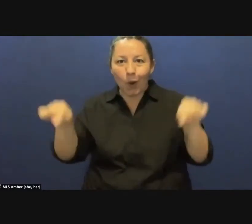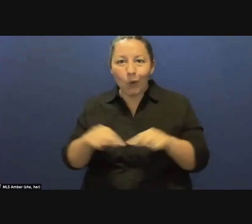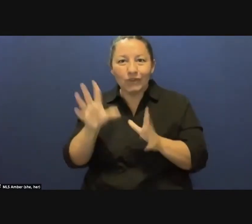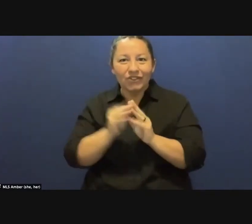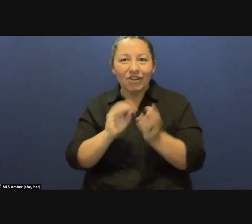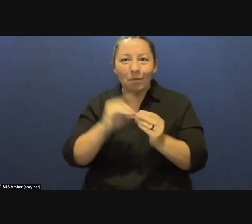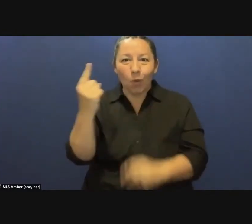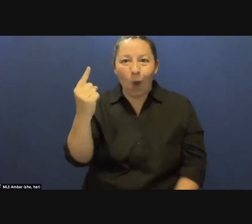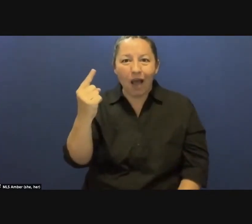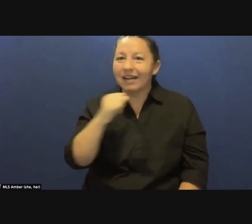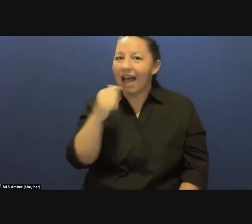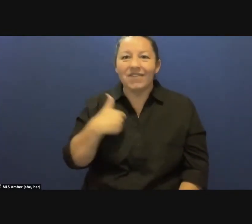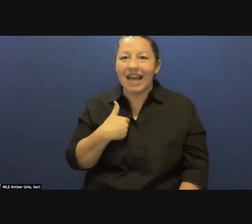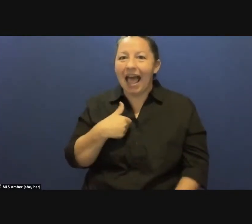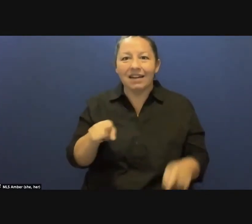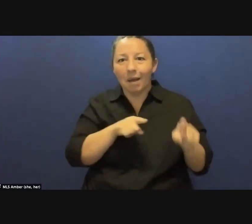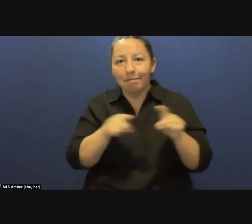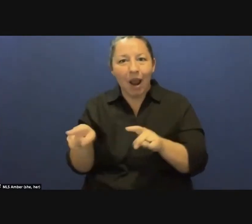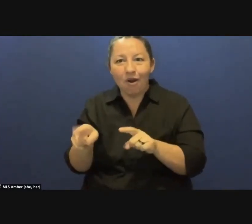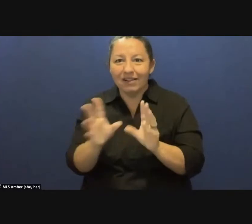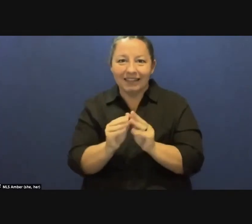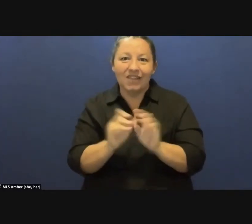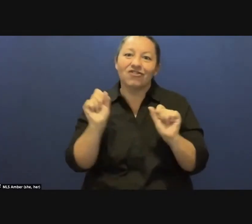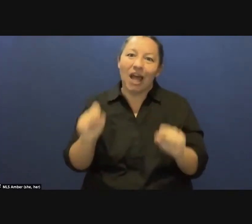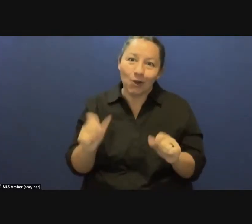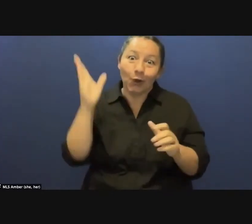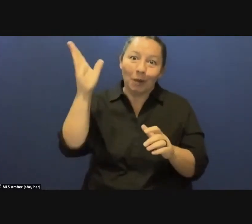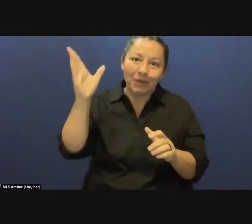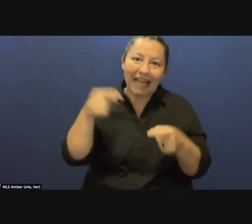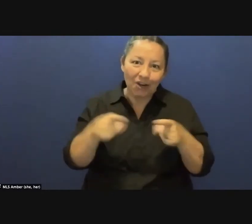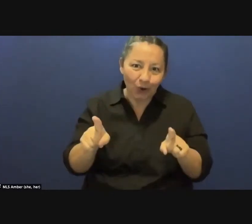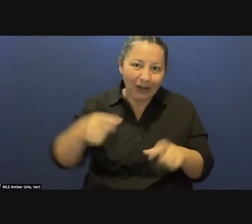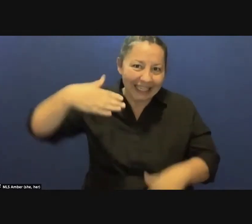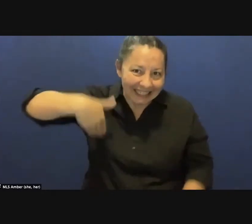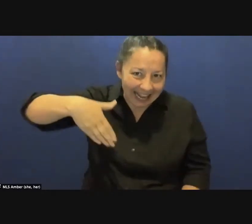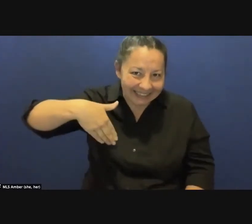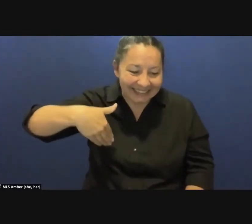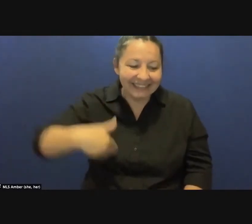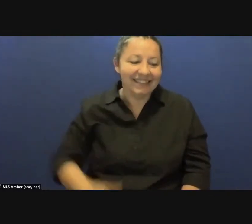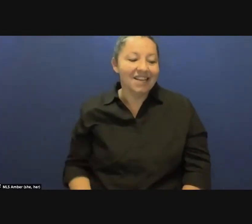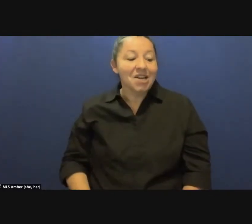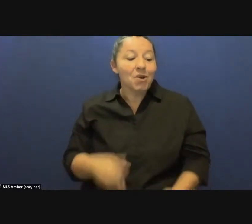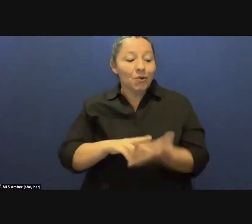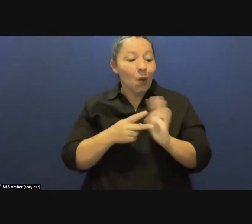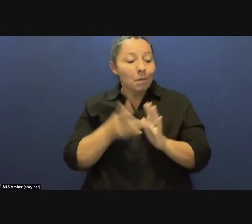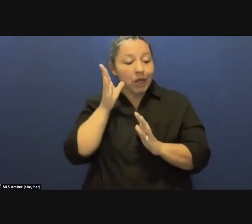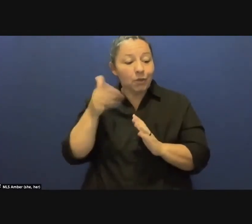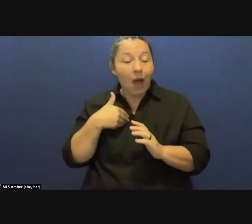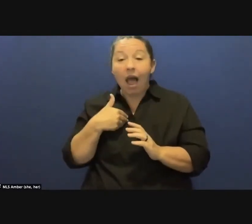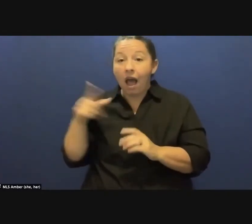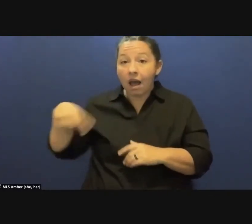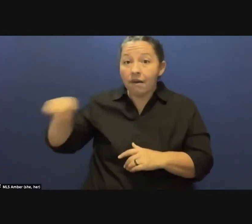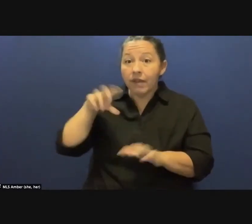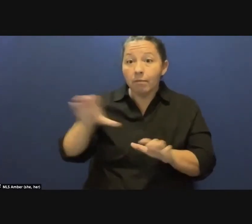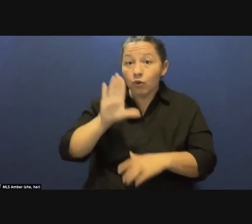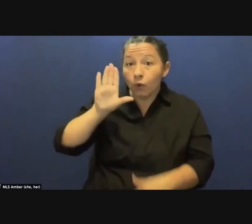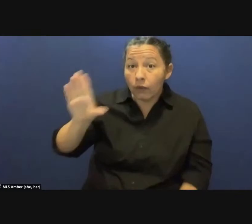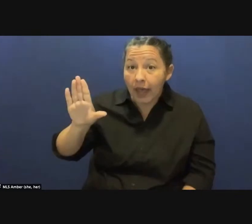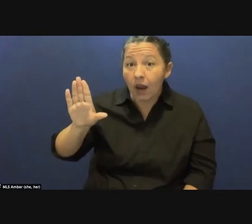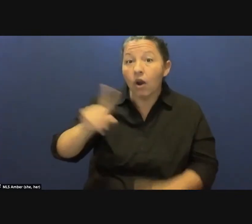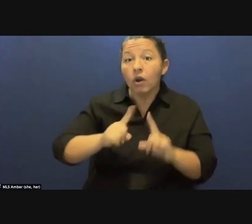or a parallel session that they could present in yet. So we are going to have them do their lightning talks in just a